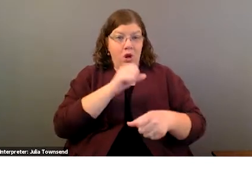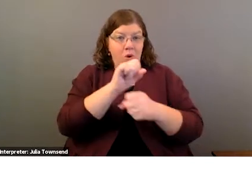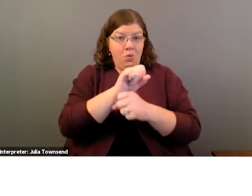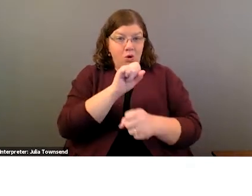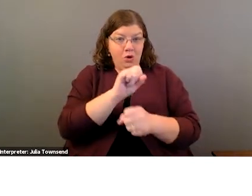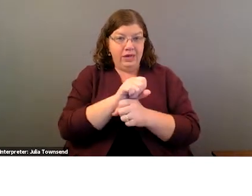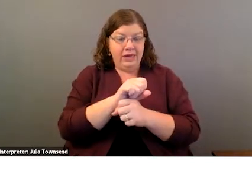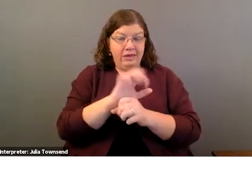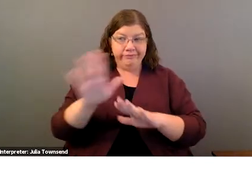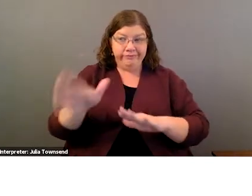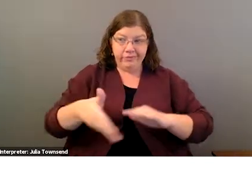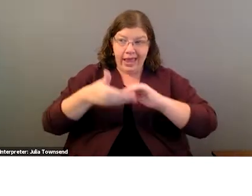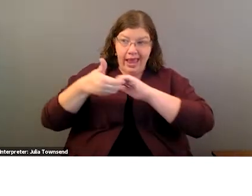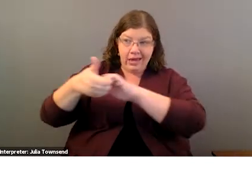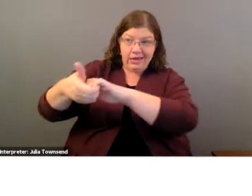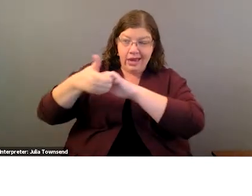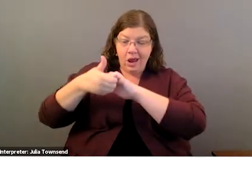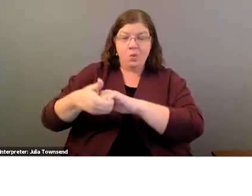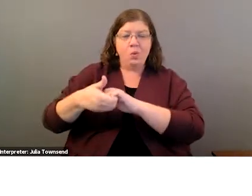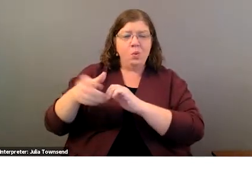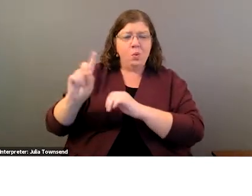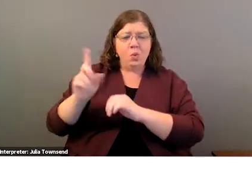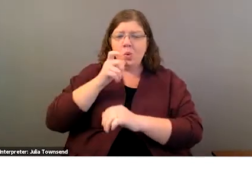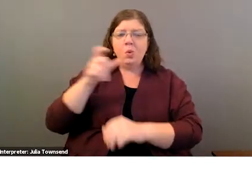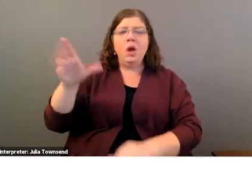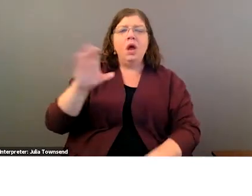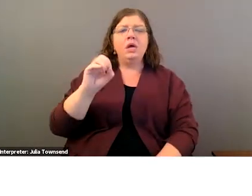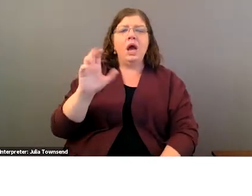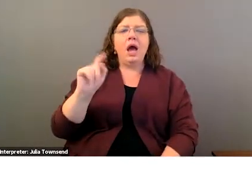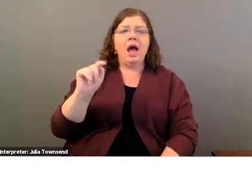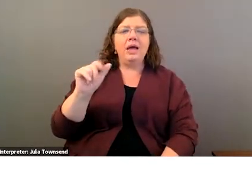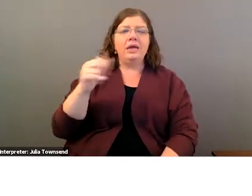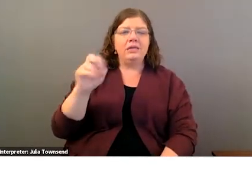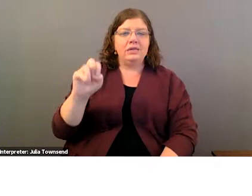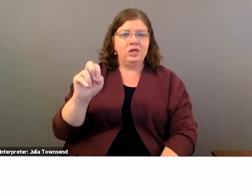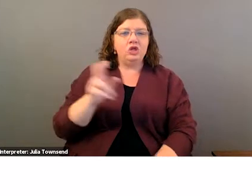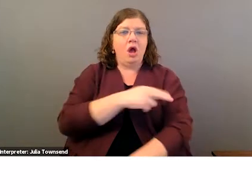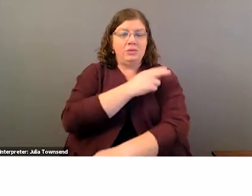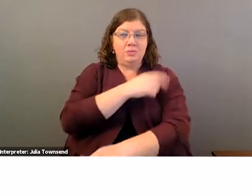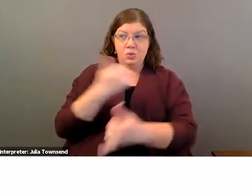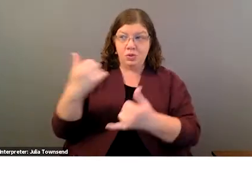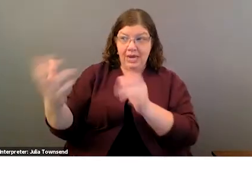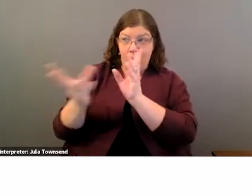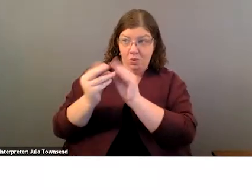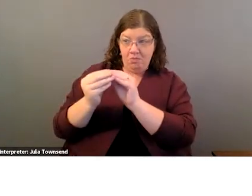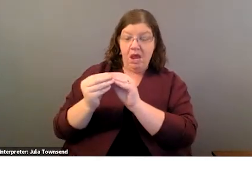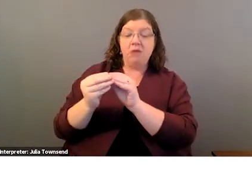in hand right now with Cottage Hospital. We just had a meeting today and solidified that